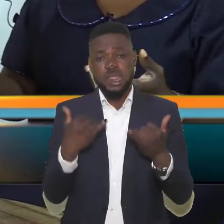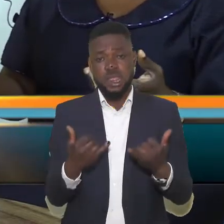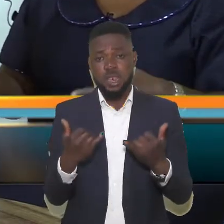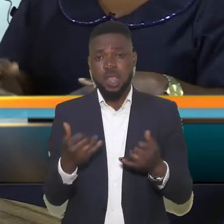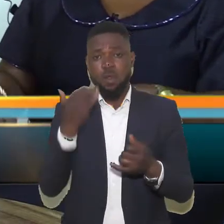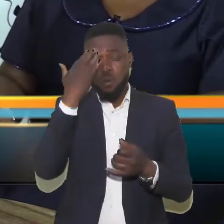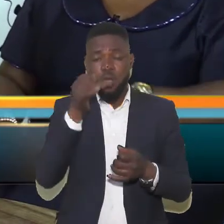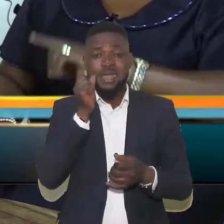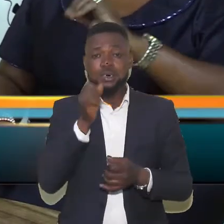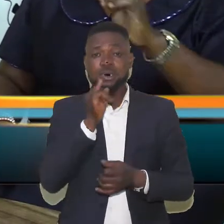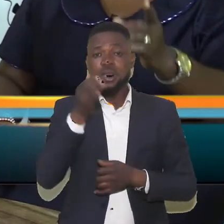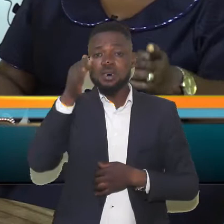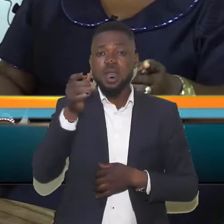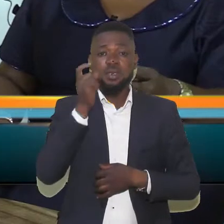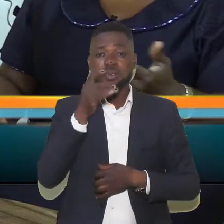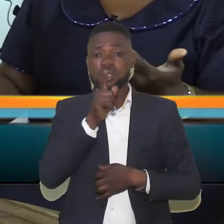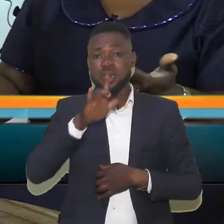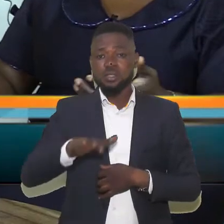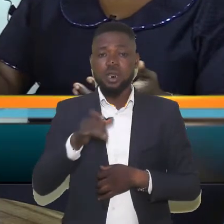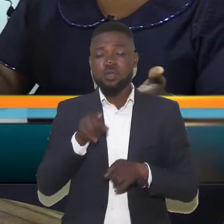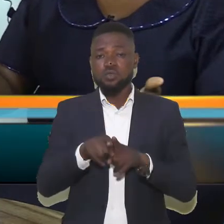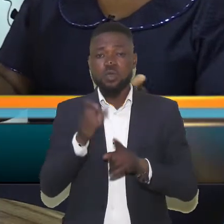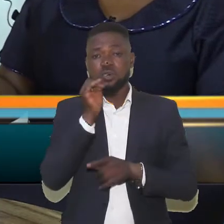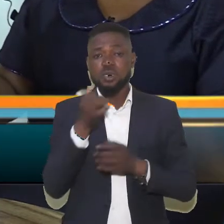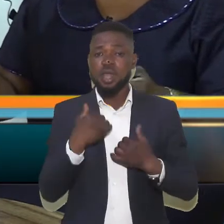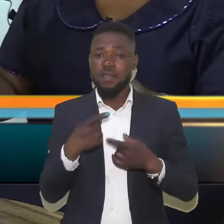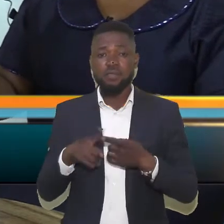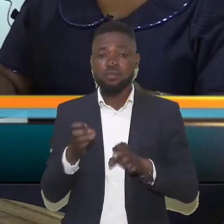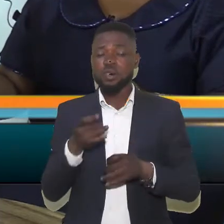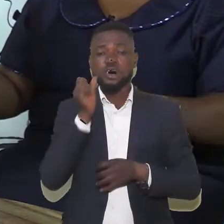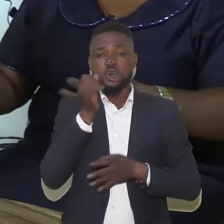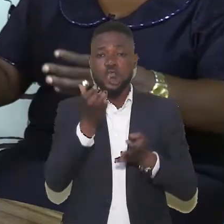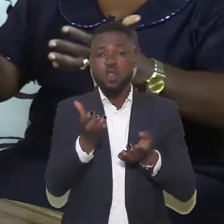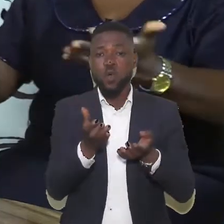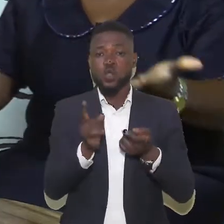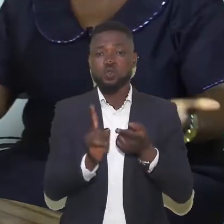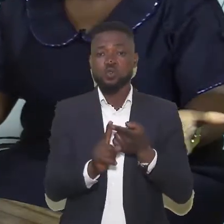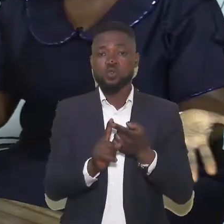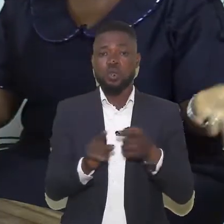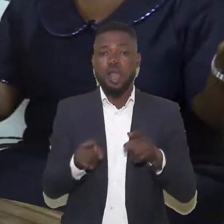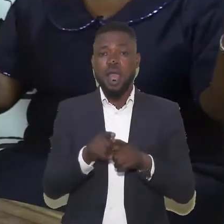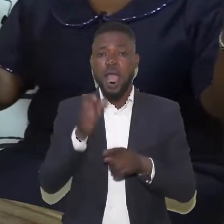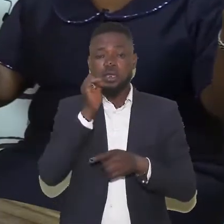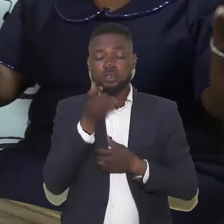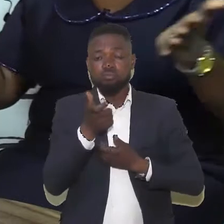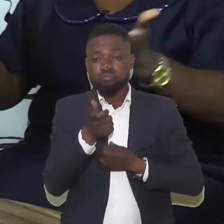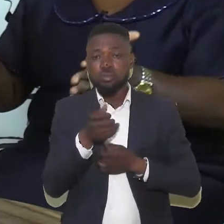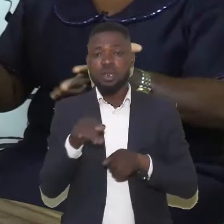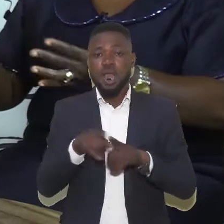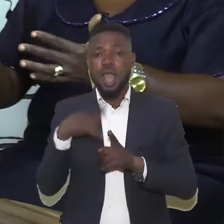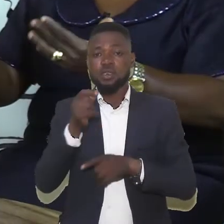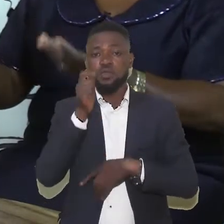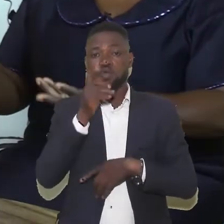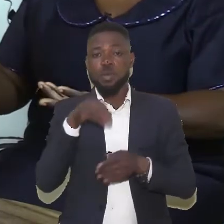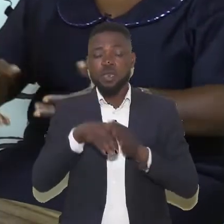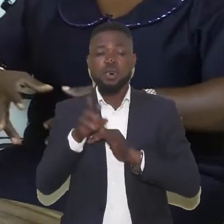funds. Now, while she's there, she's a child. She's looking, milk is sweet, and she wants to, and she licks